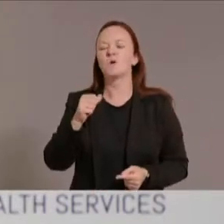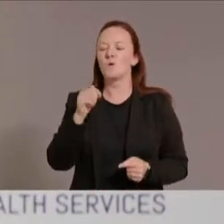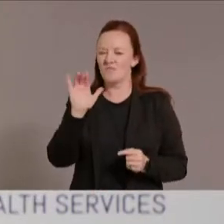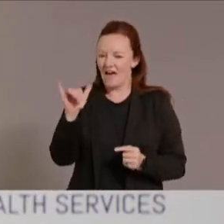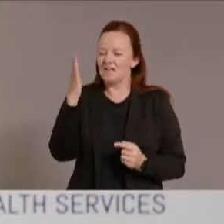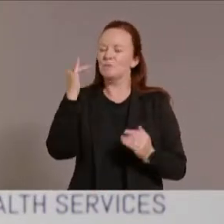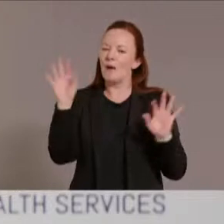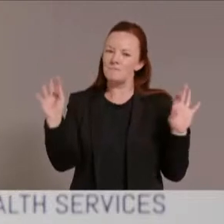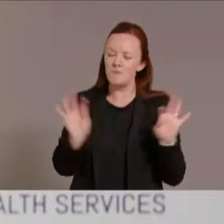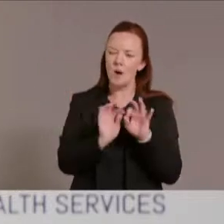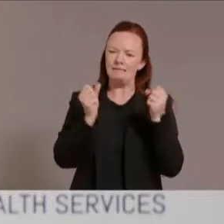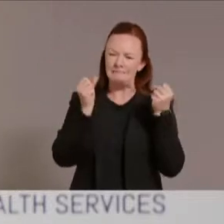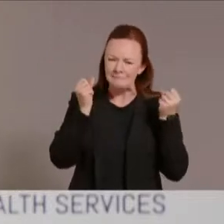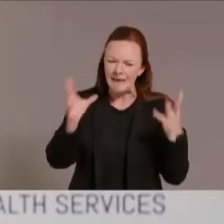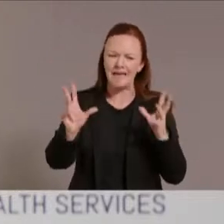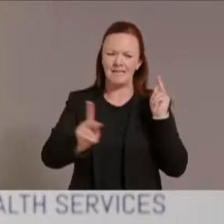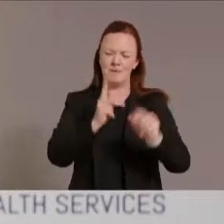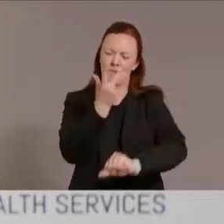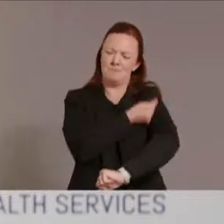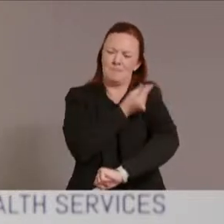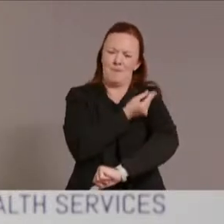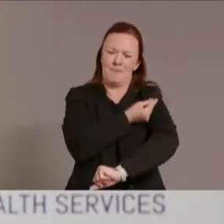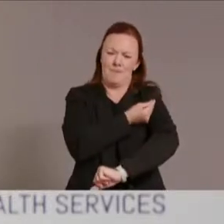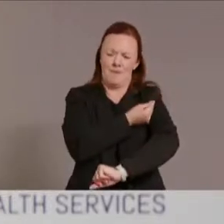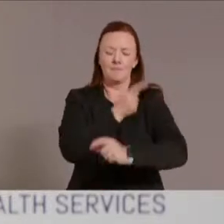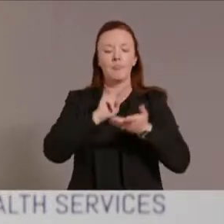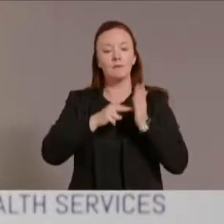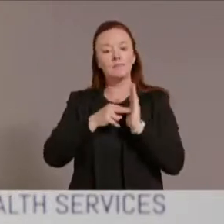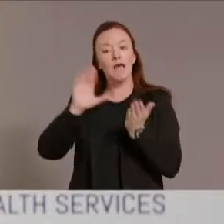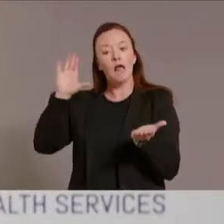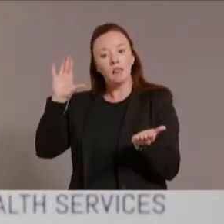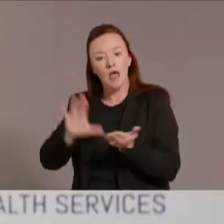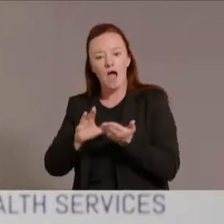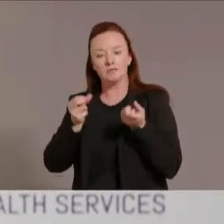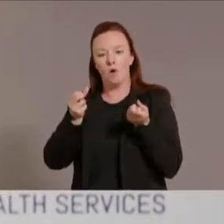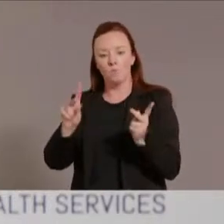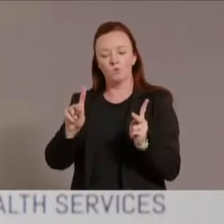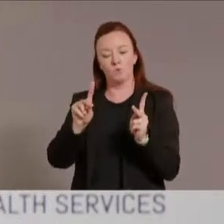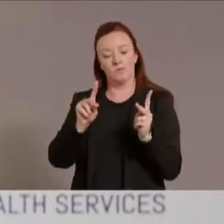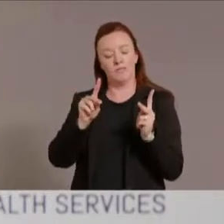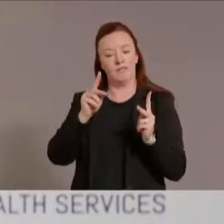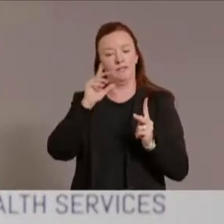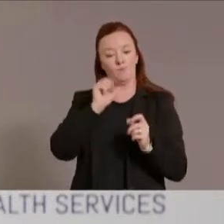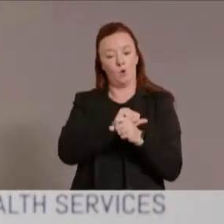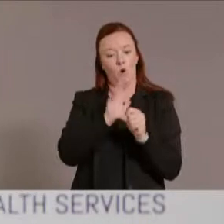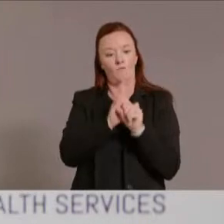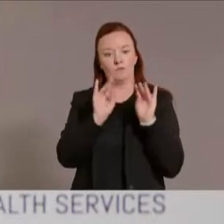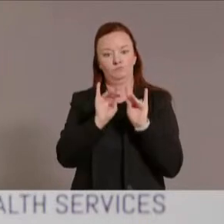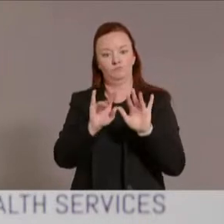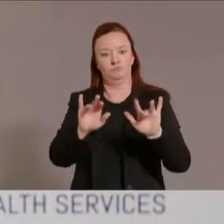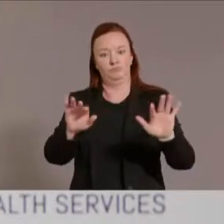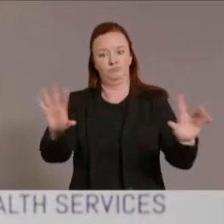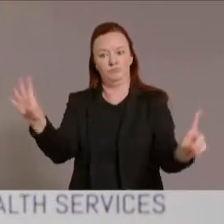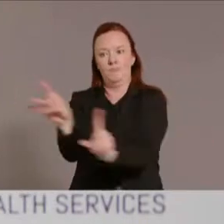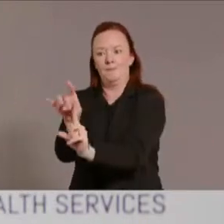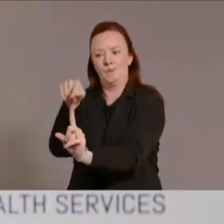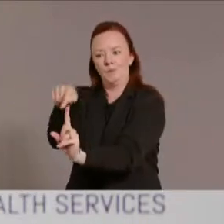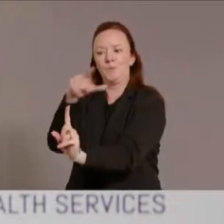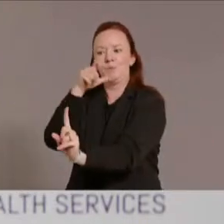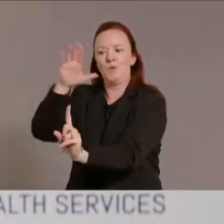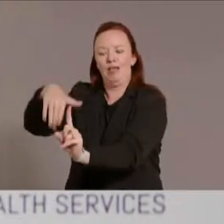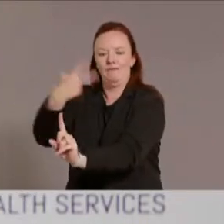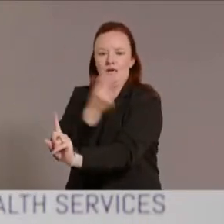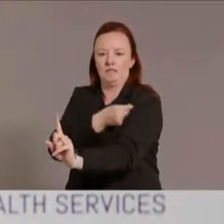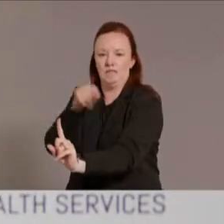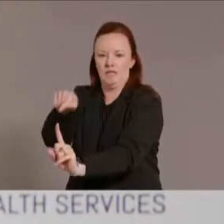because it allows for, less chances for the disease to reach somebody who is unvaccinated.